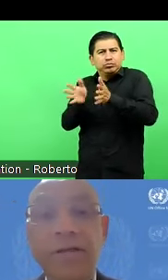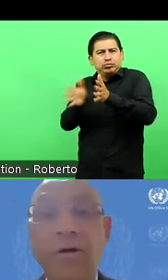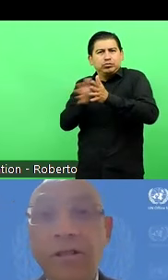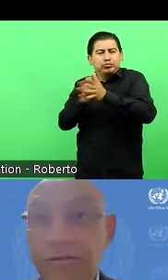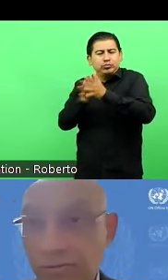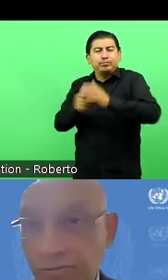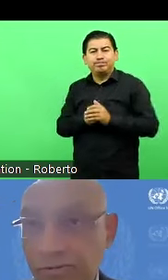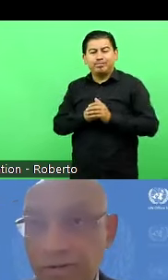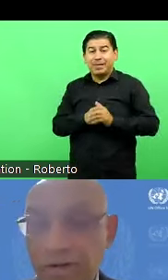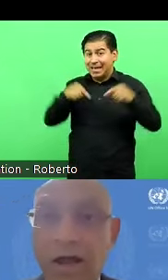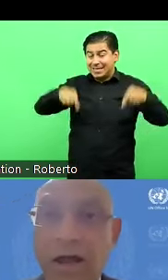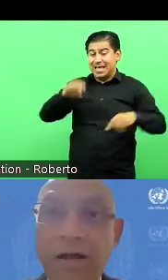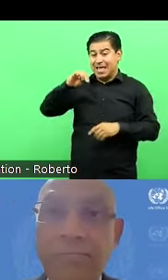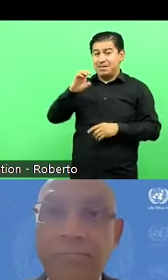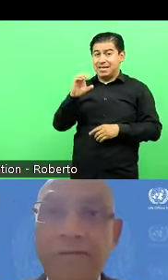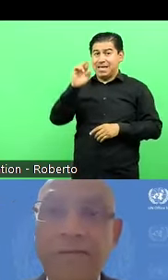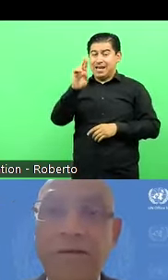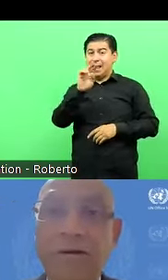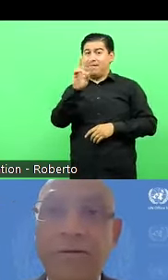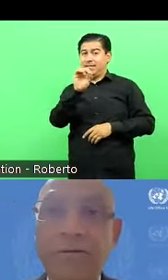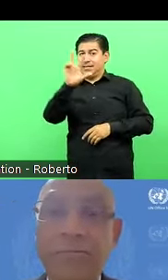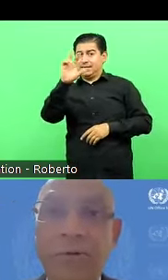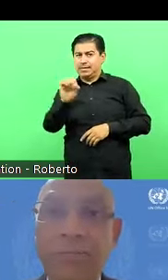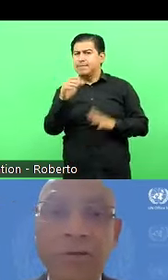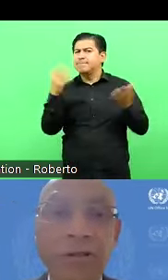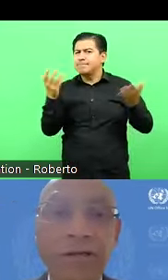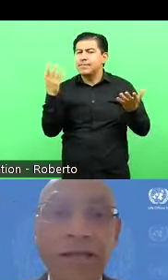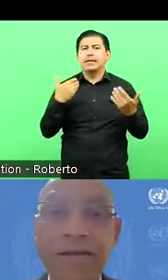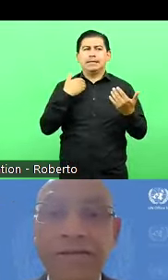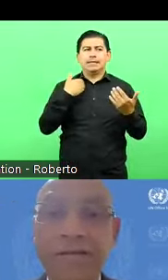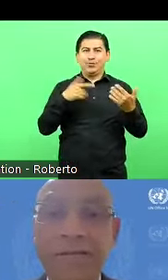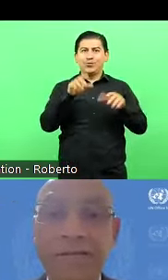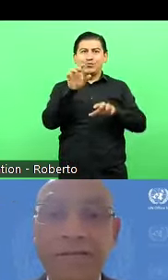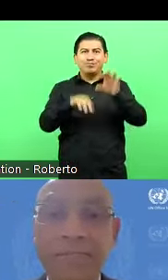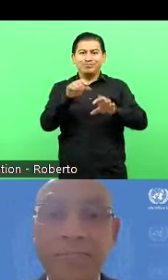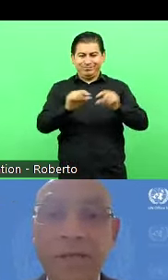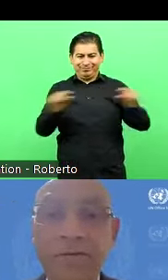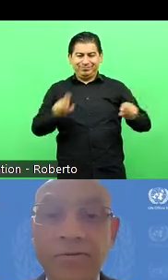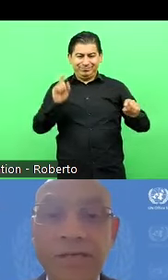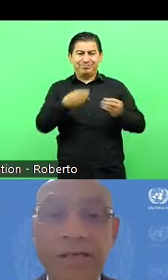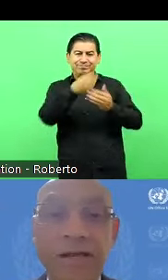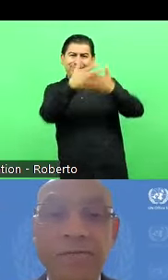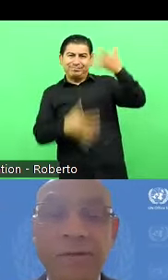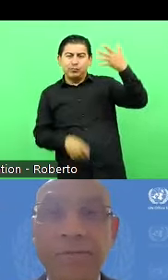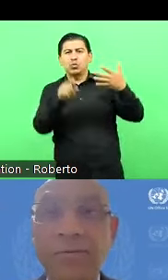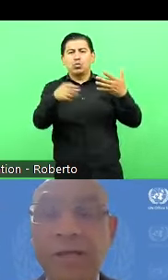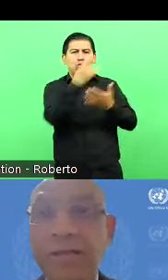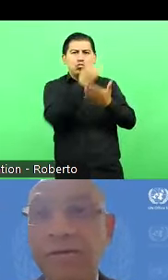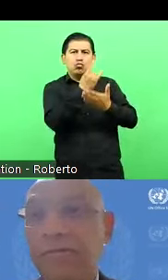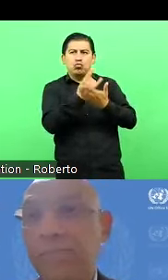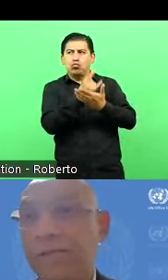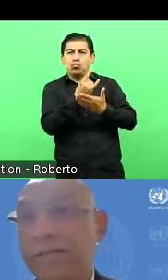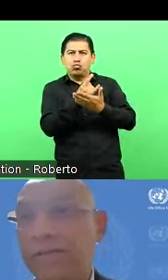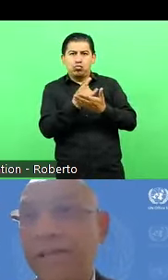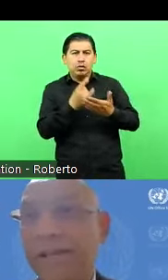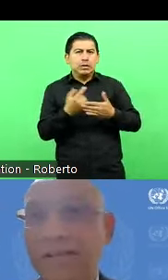2030, all the tools are based on what we call the 10 essentials. So these are, you can think of